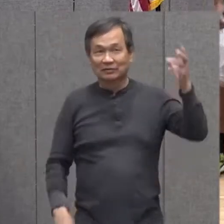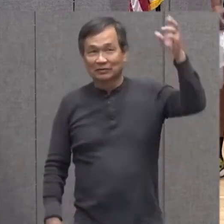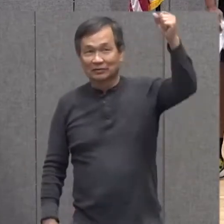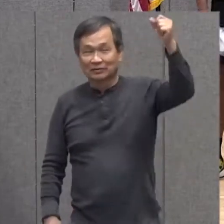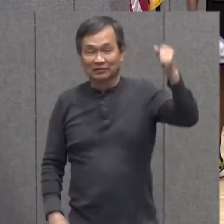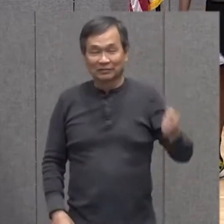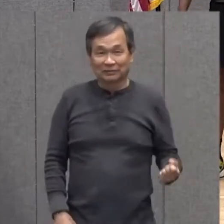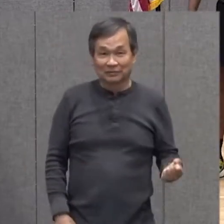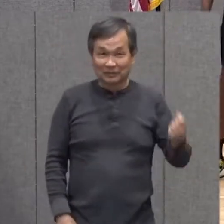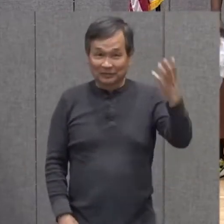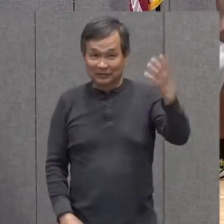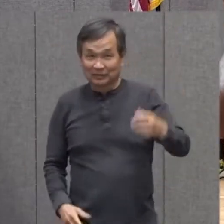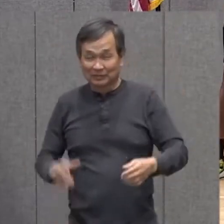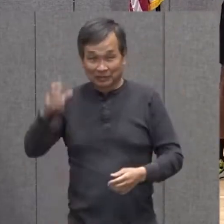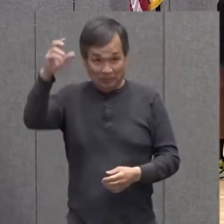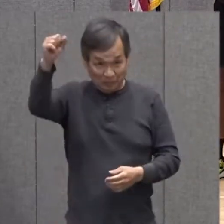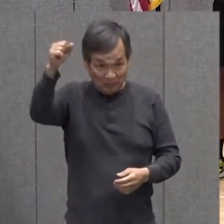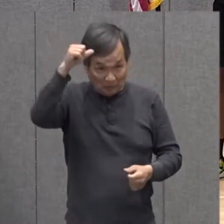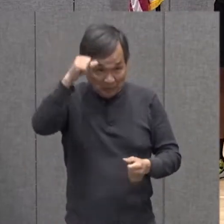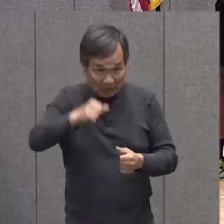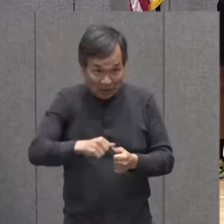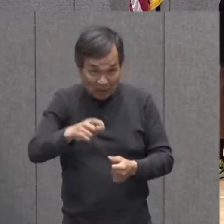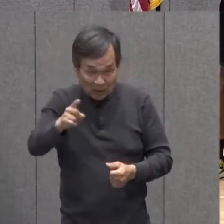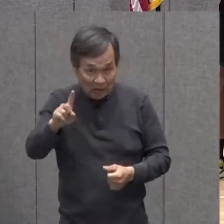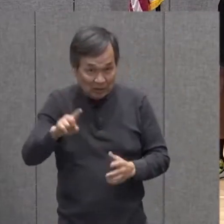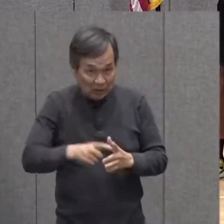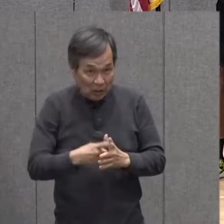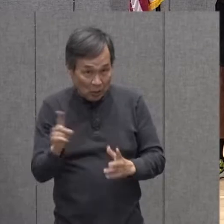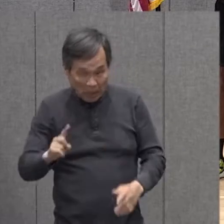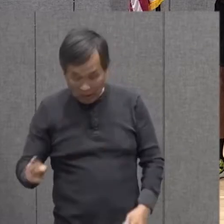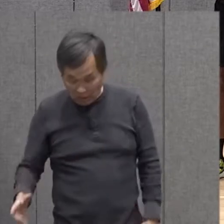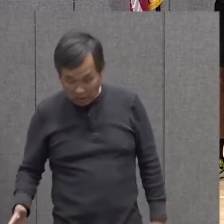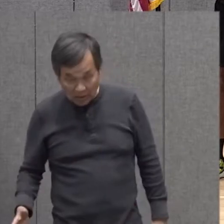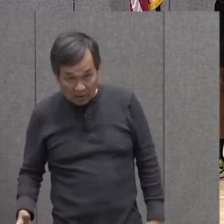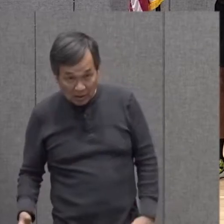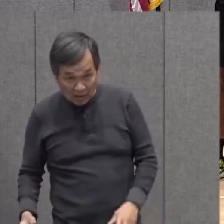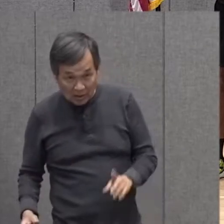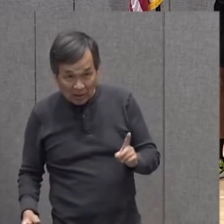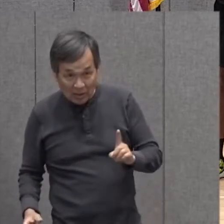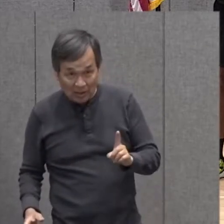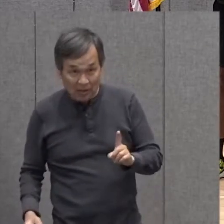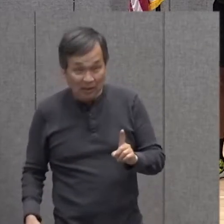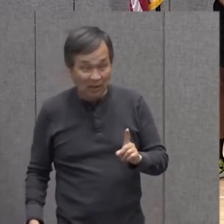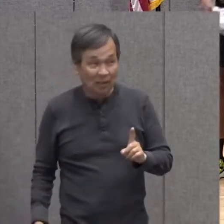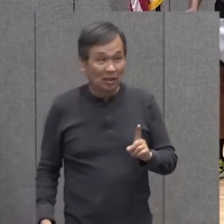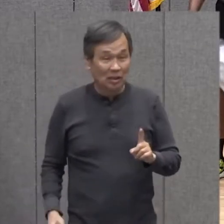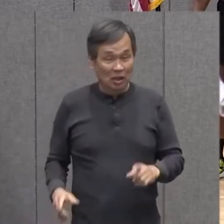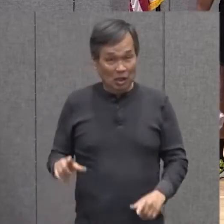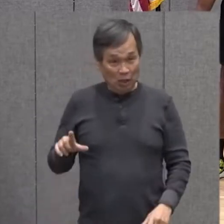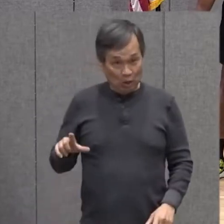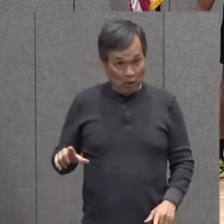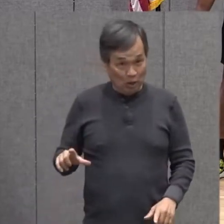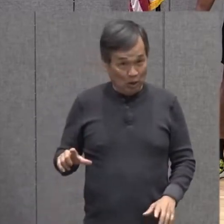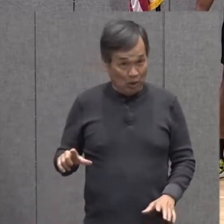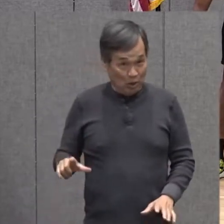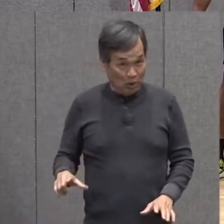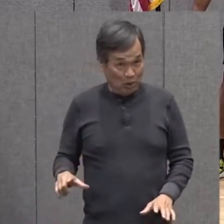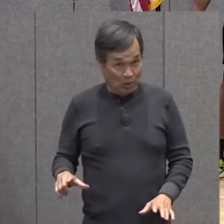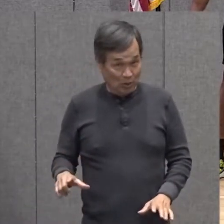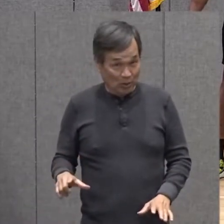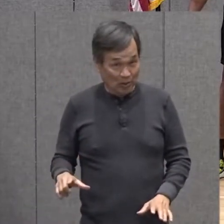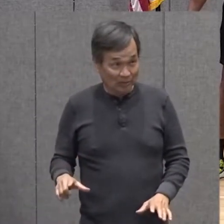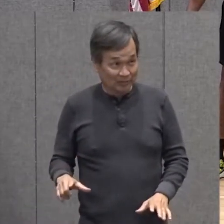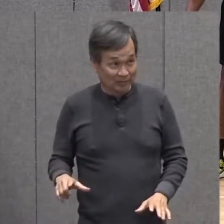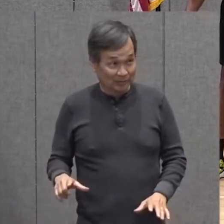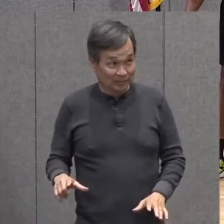bag. Do we remember we're starting where? Bien, vamos a hacerlo otra vez. Vamos a regresar a lo que hicimos al principio. Vamos a empezar